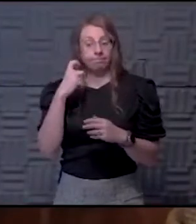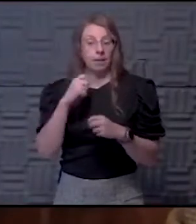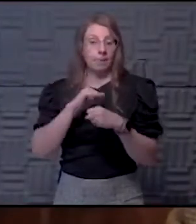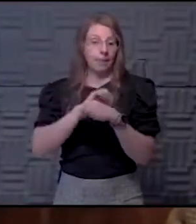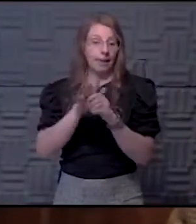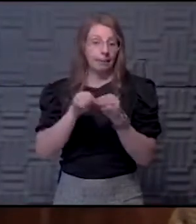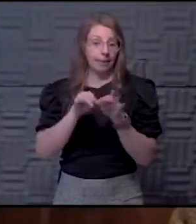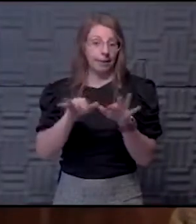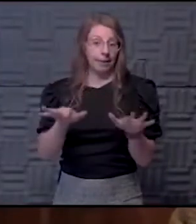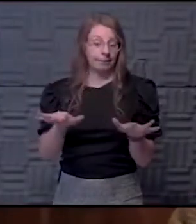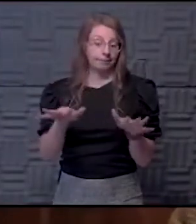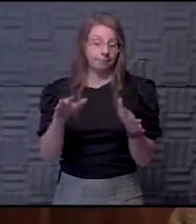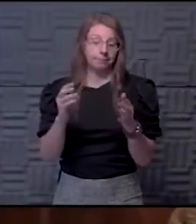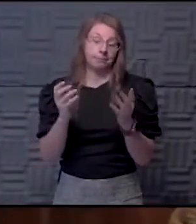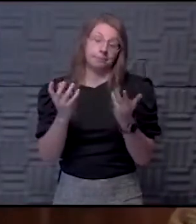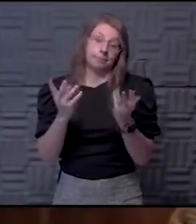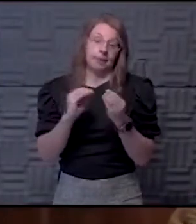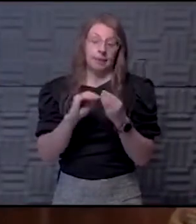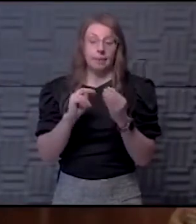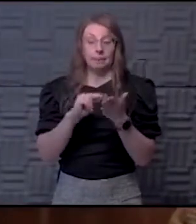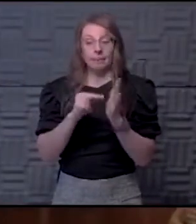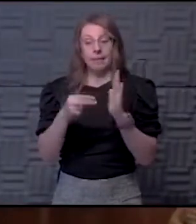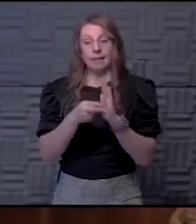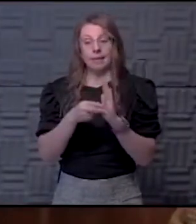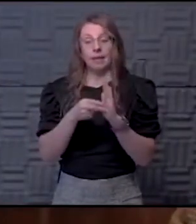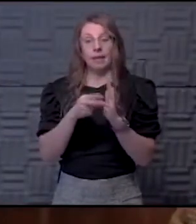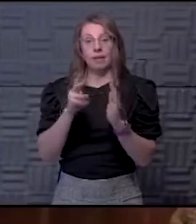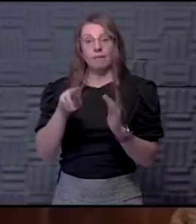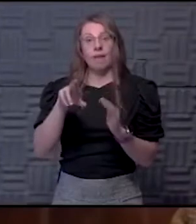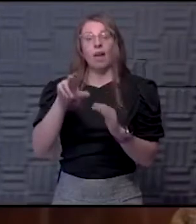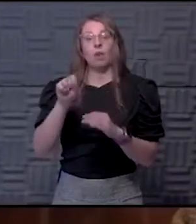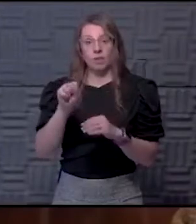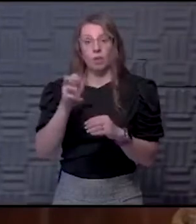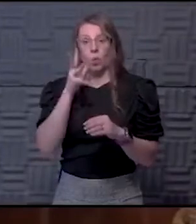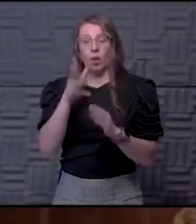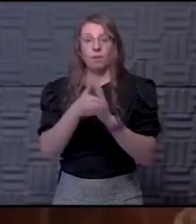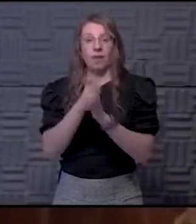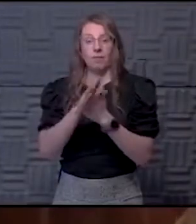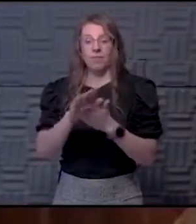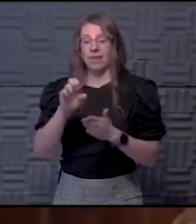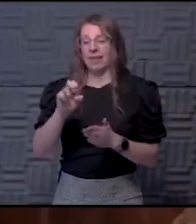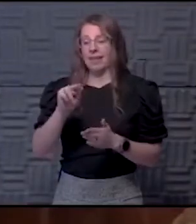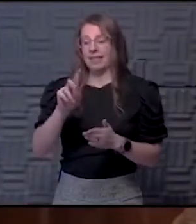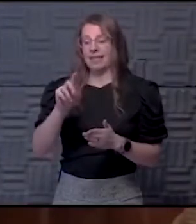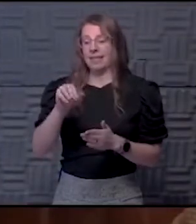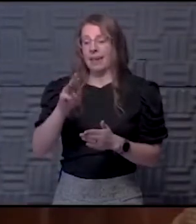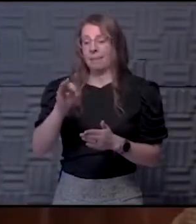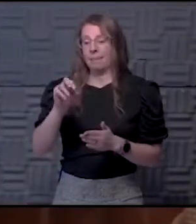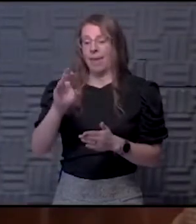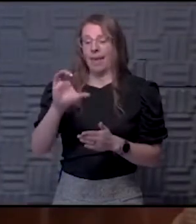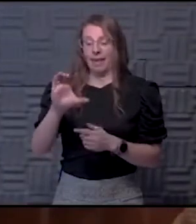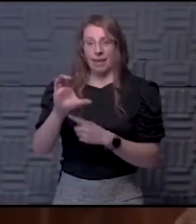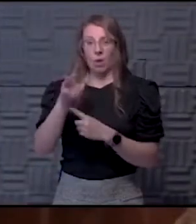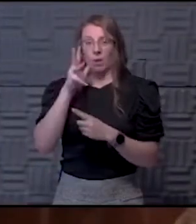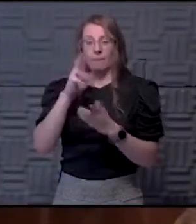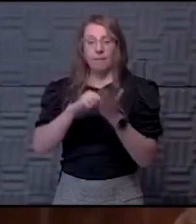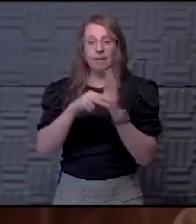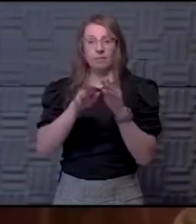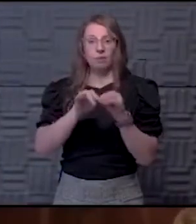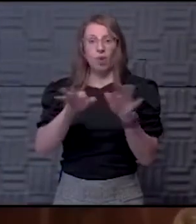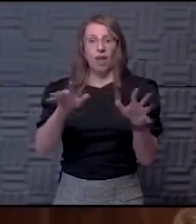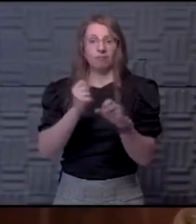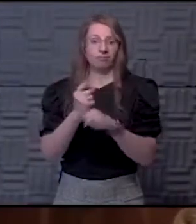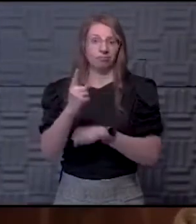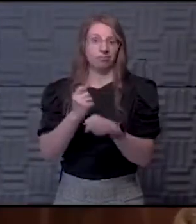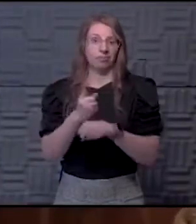goes on, the more likely the virus will become endemic, meaning that it would circulate annually, much like